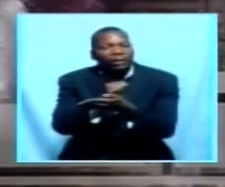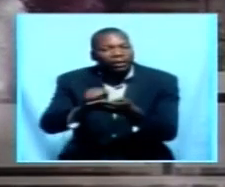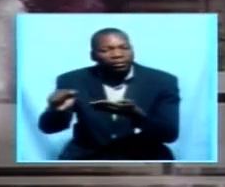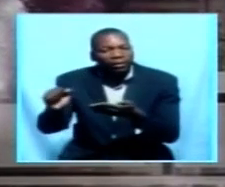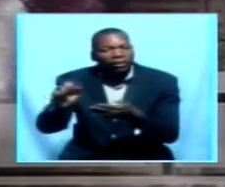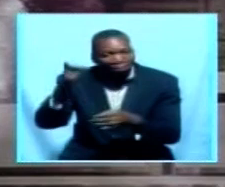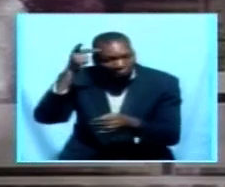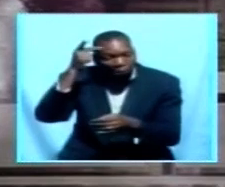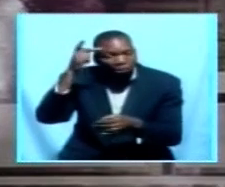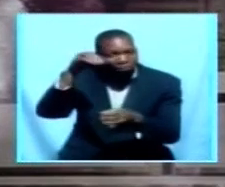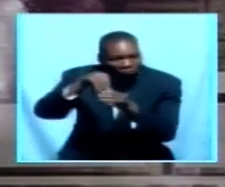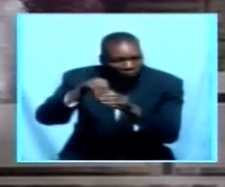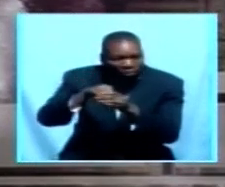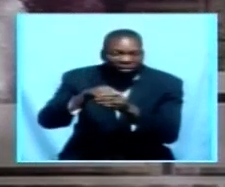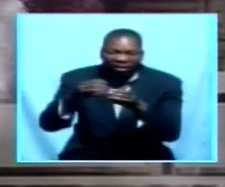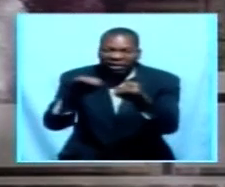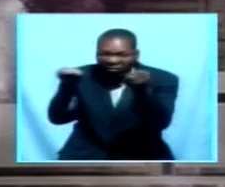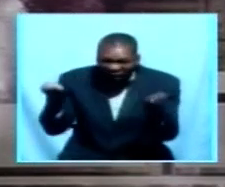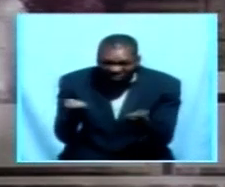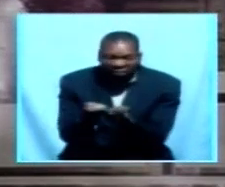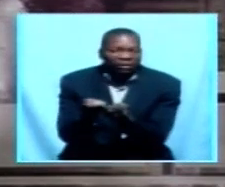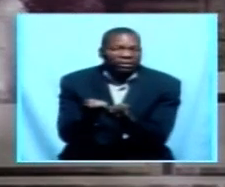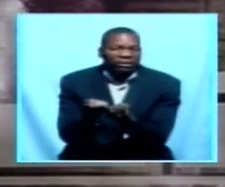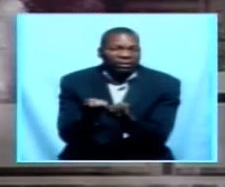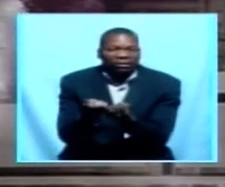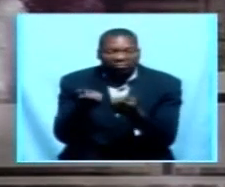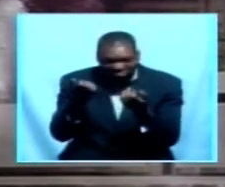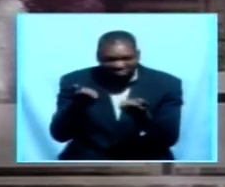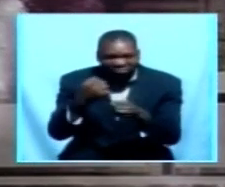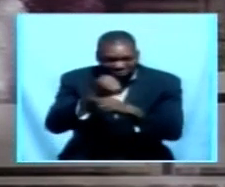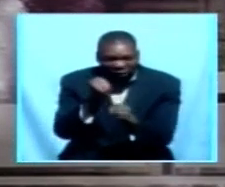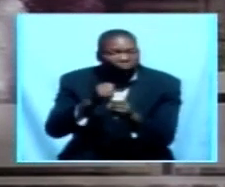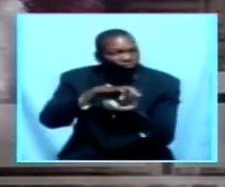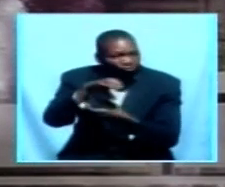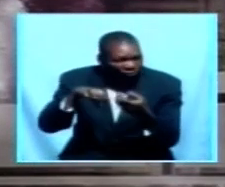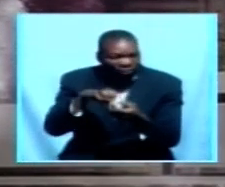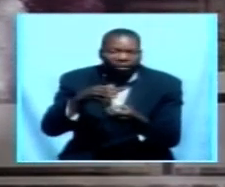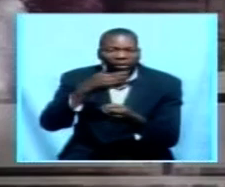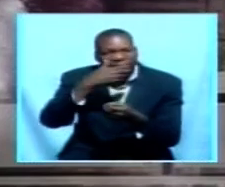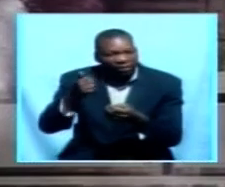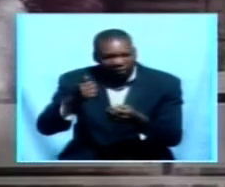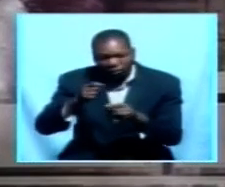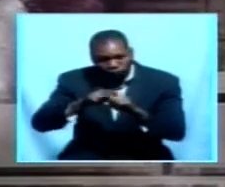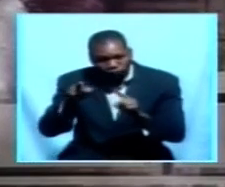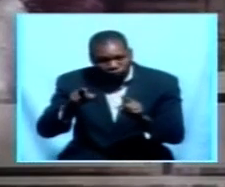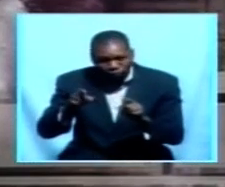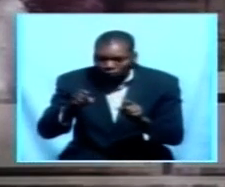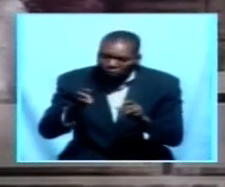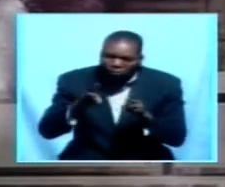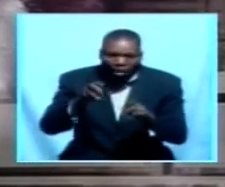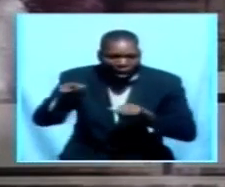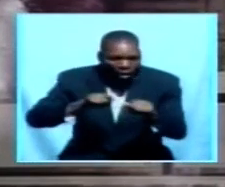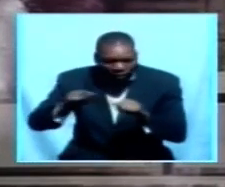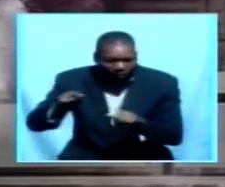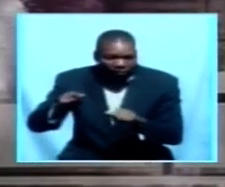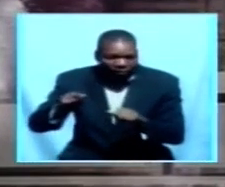is simply inflaming an environment that can be managed differently. Mr. Kaunda feels members of the public must resist the temptation